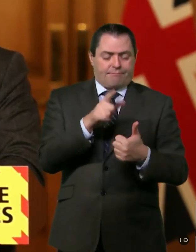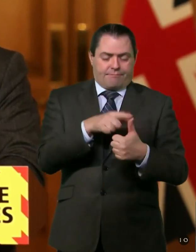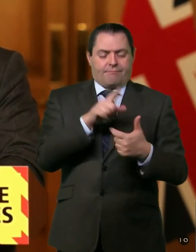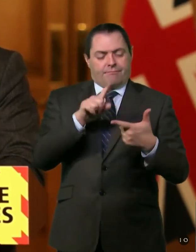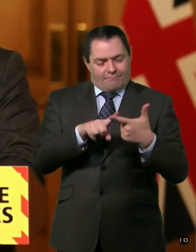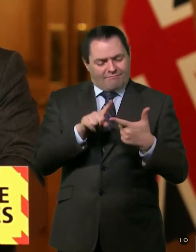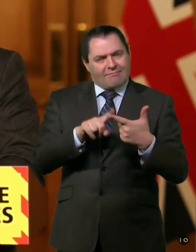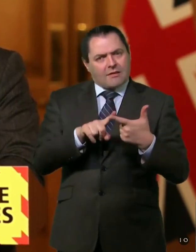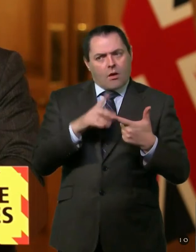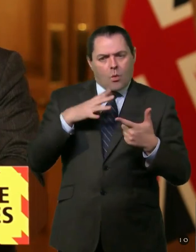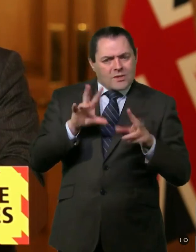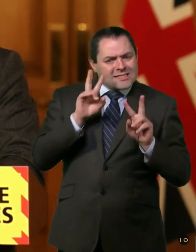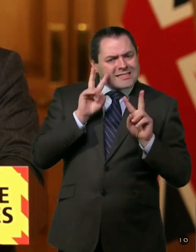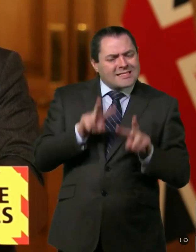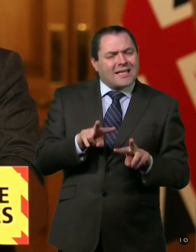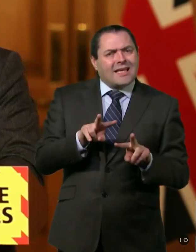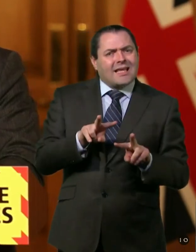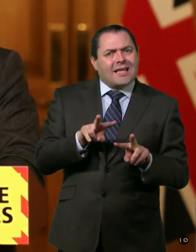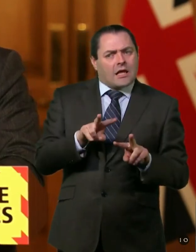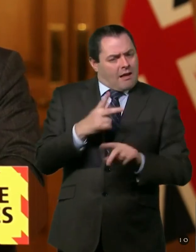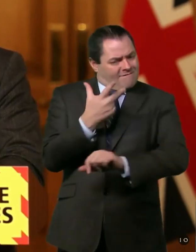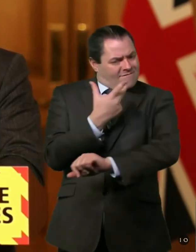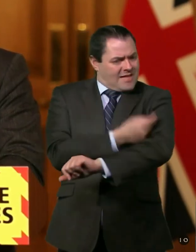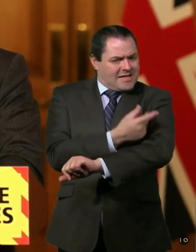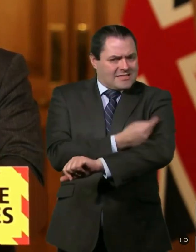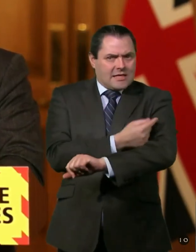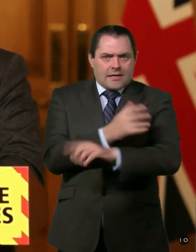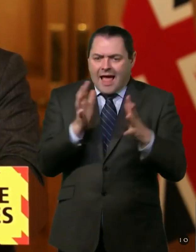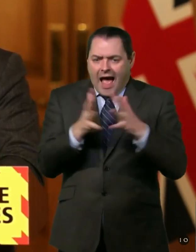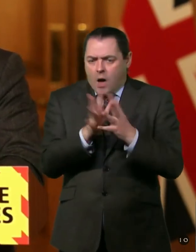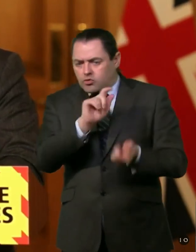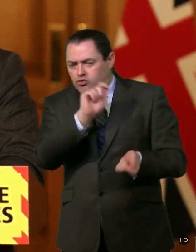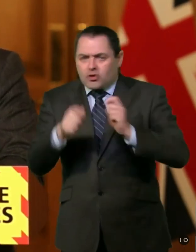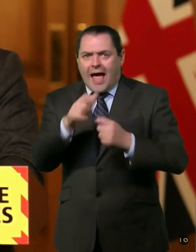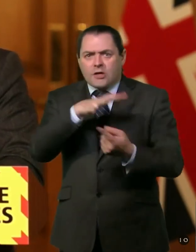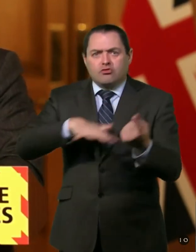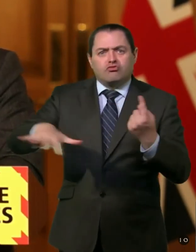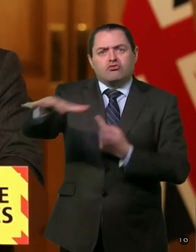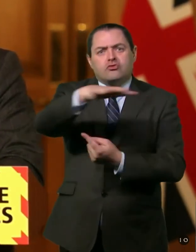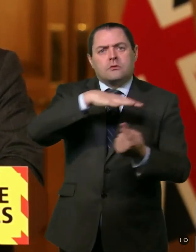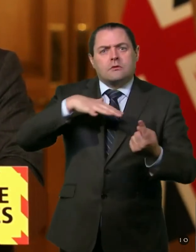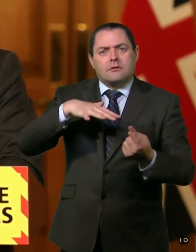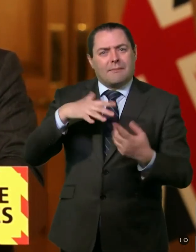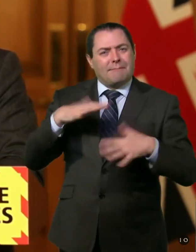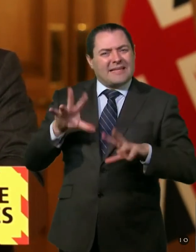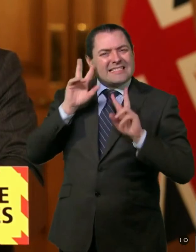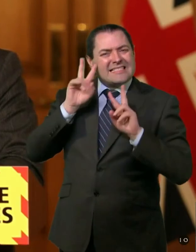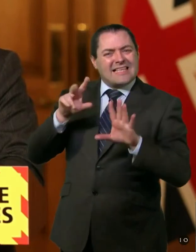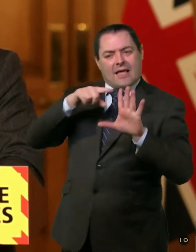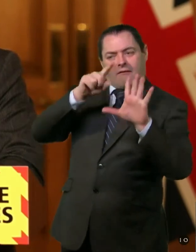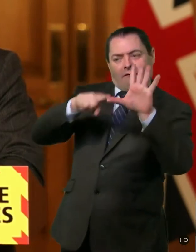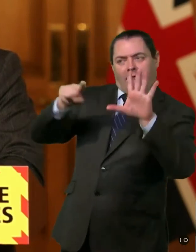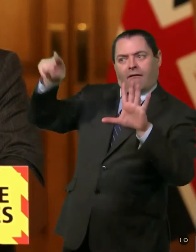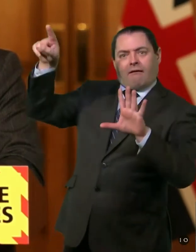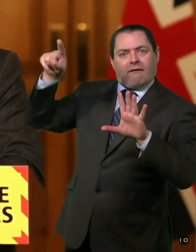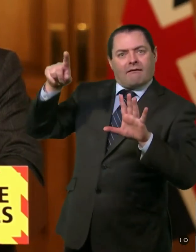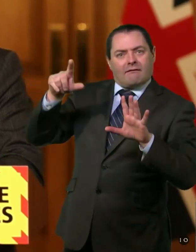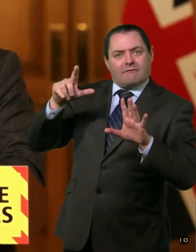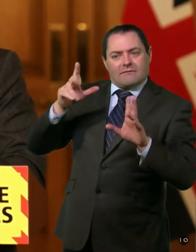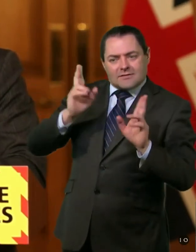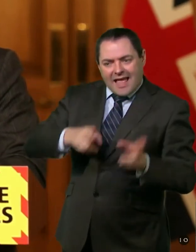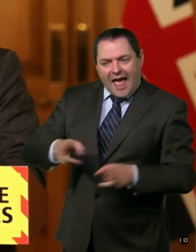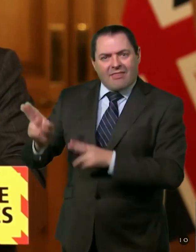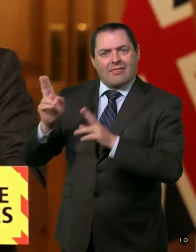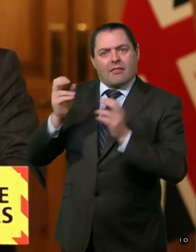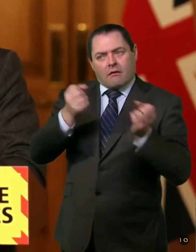our vaccines on those graphs of mortality. We need to see that they really are saving lives and